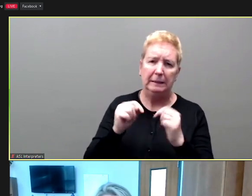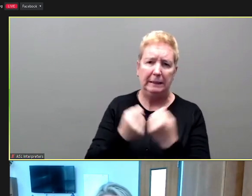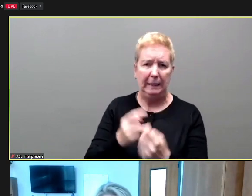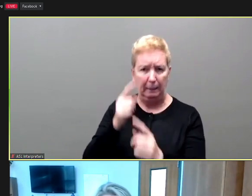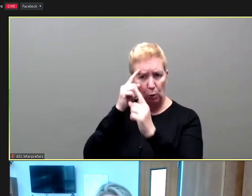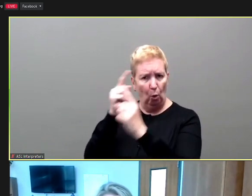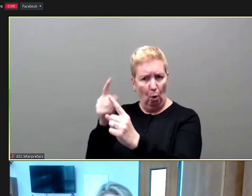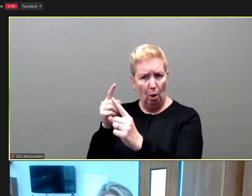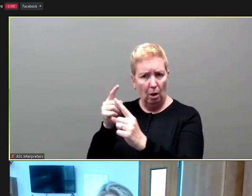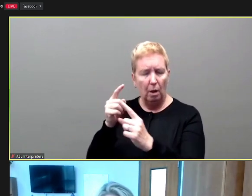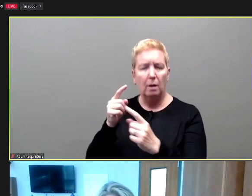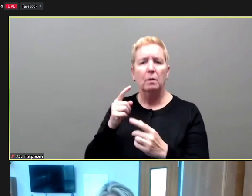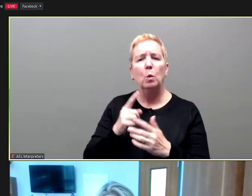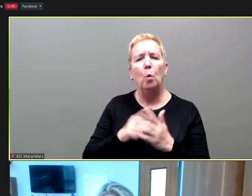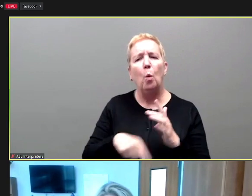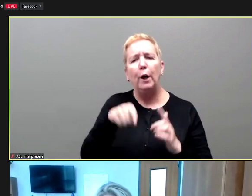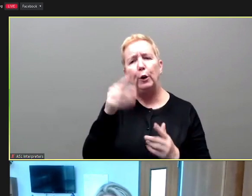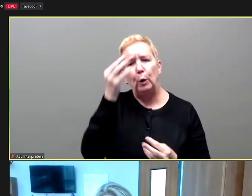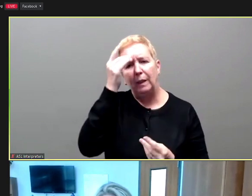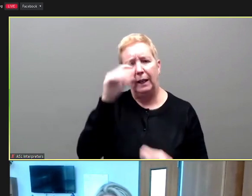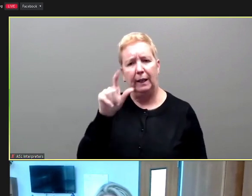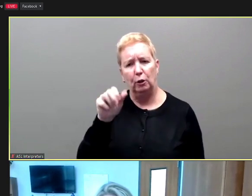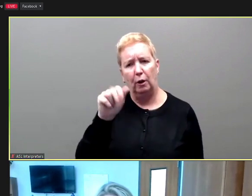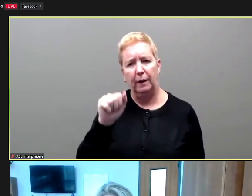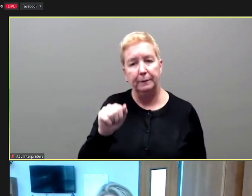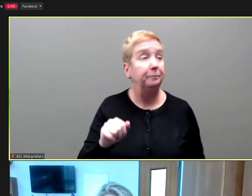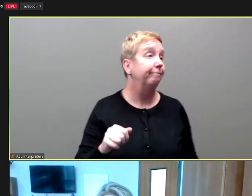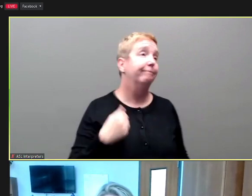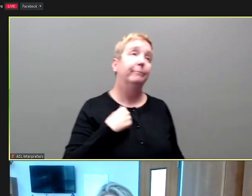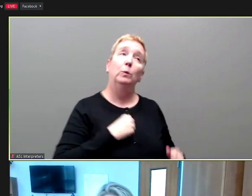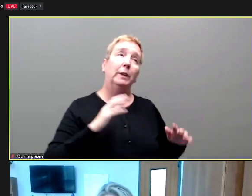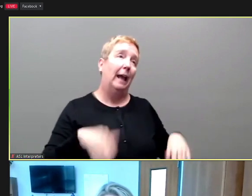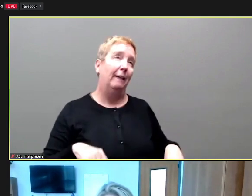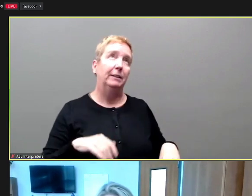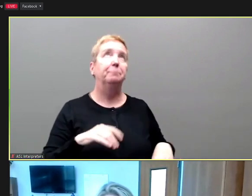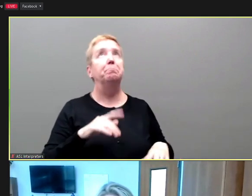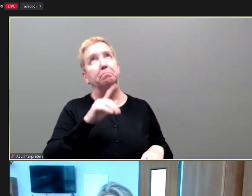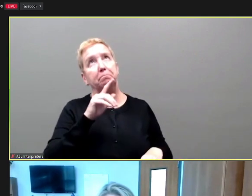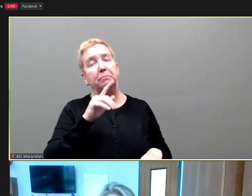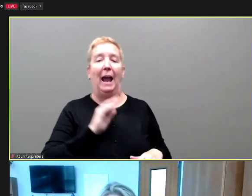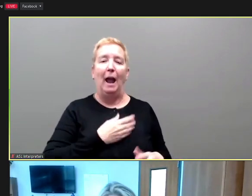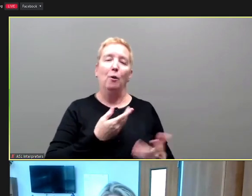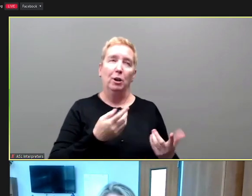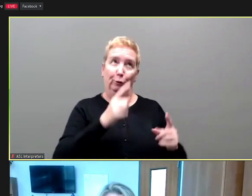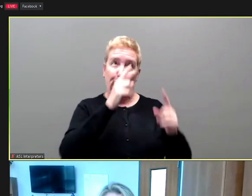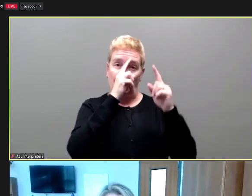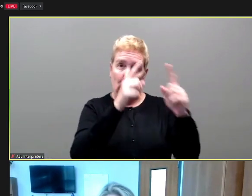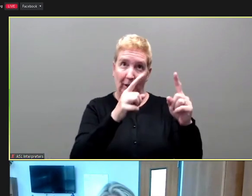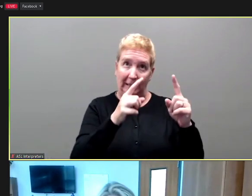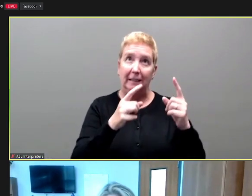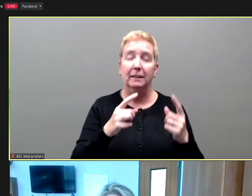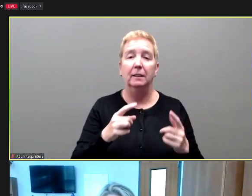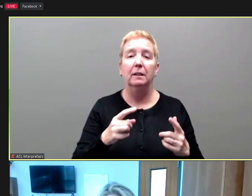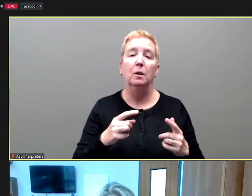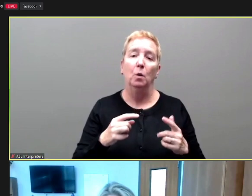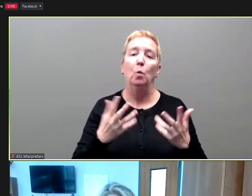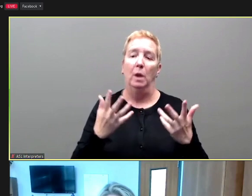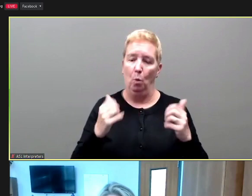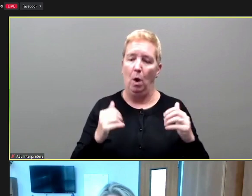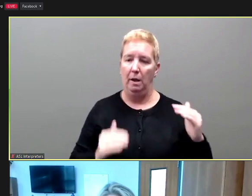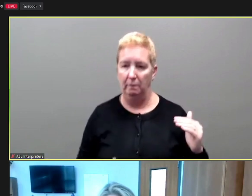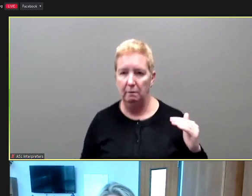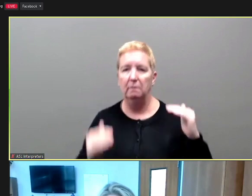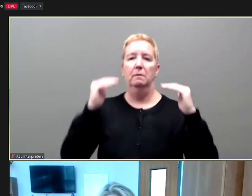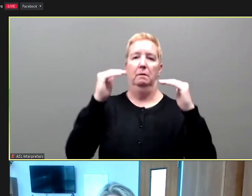what's the vaccine team thinking? Yeah, we haven't said, well, our target is try to see if we can get to similar levels